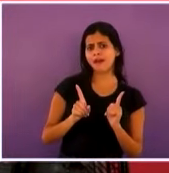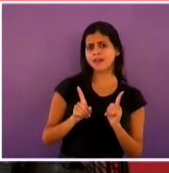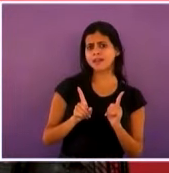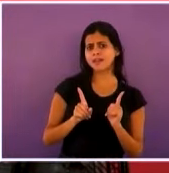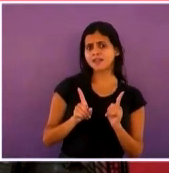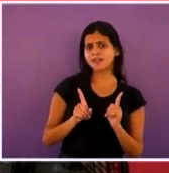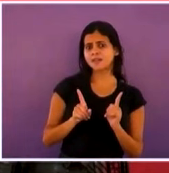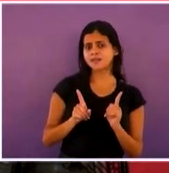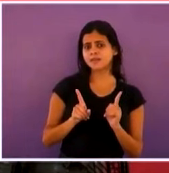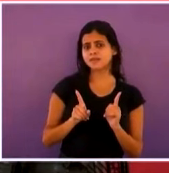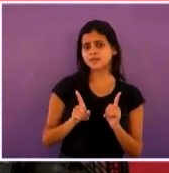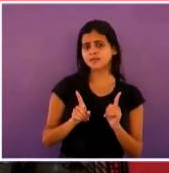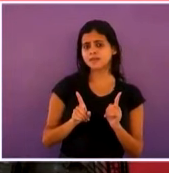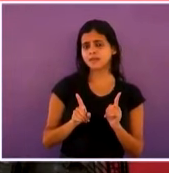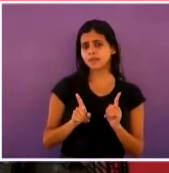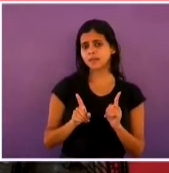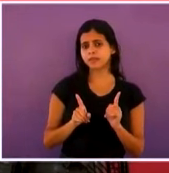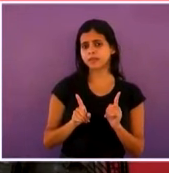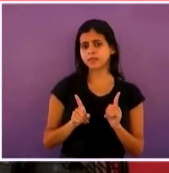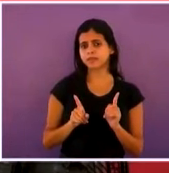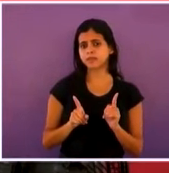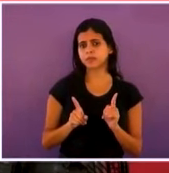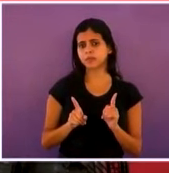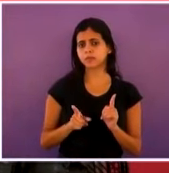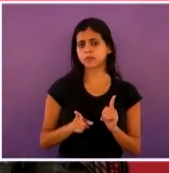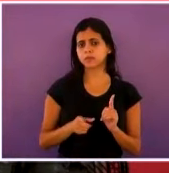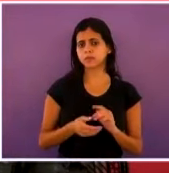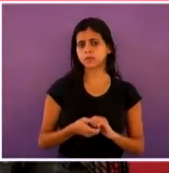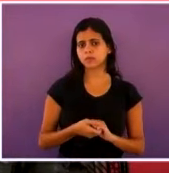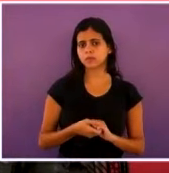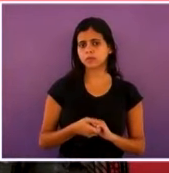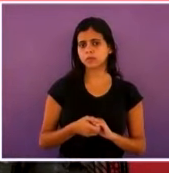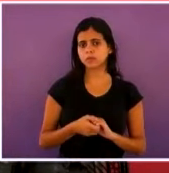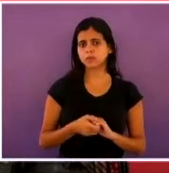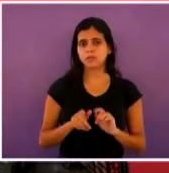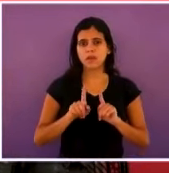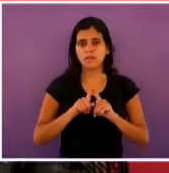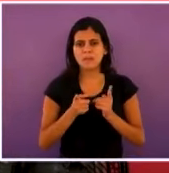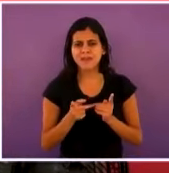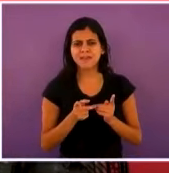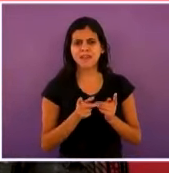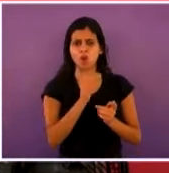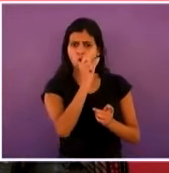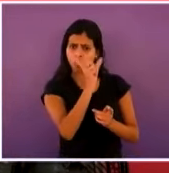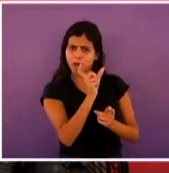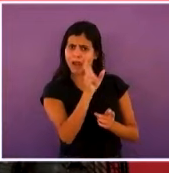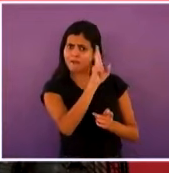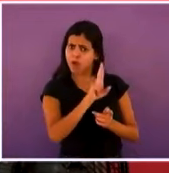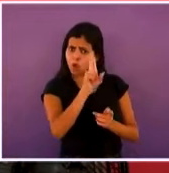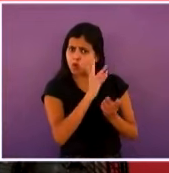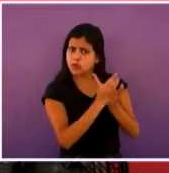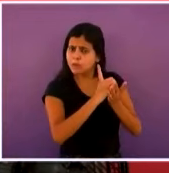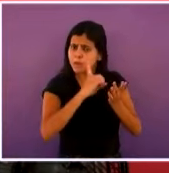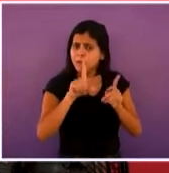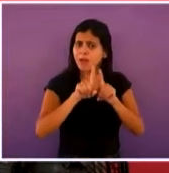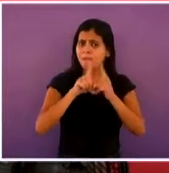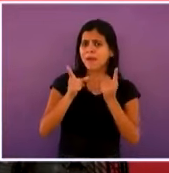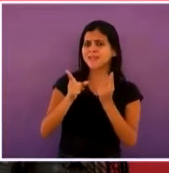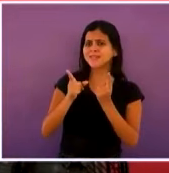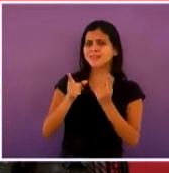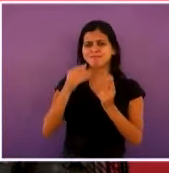meaning what the Bible teaches about those words. Mas sem considerar necessariamente o que a Bíblia quer